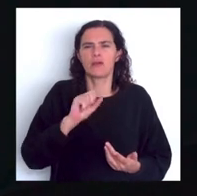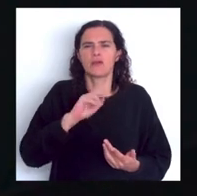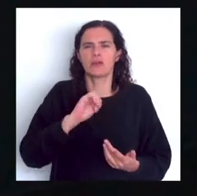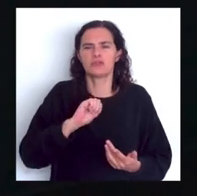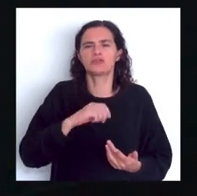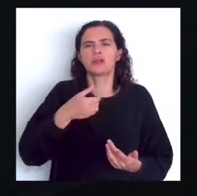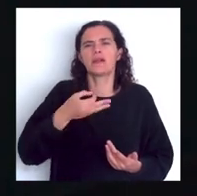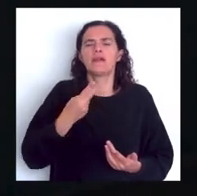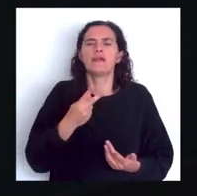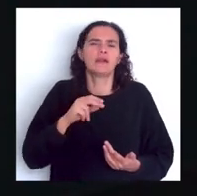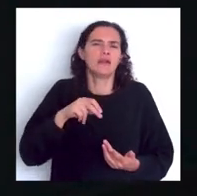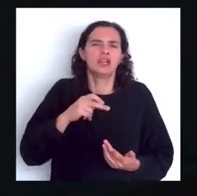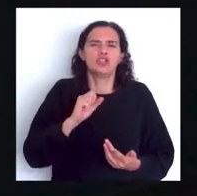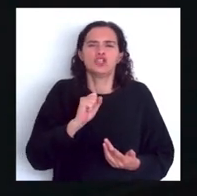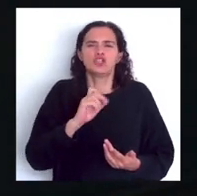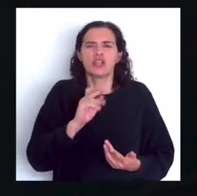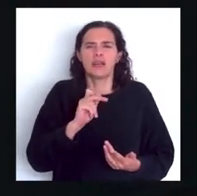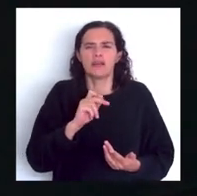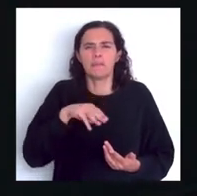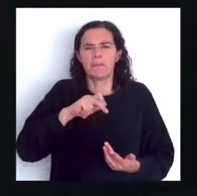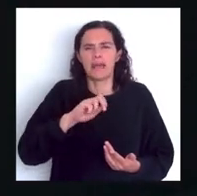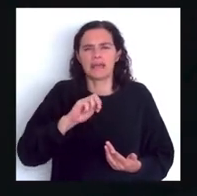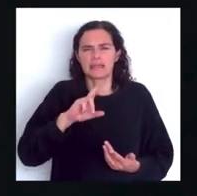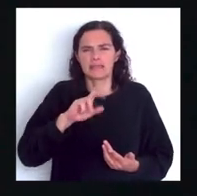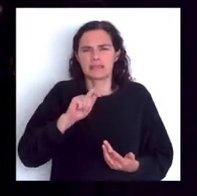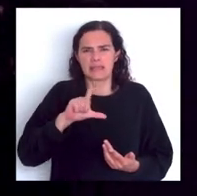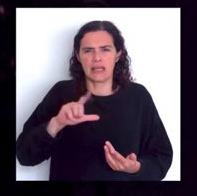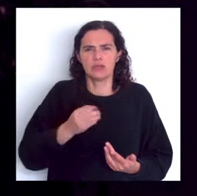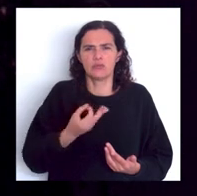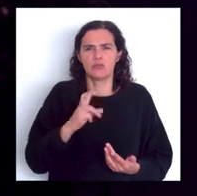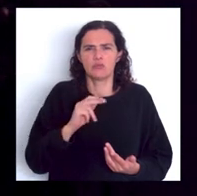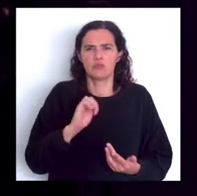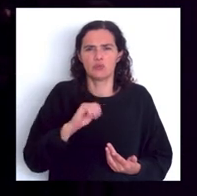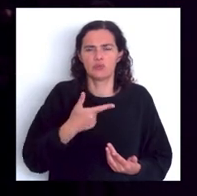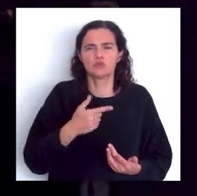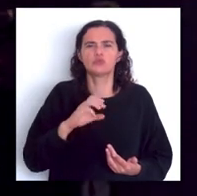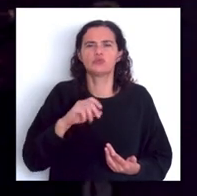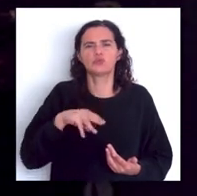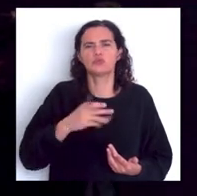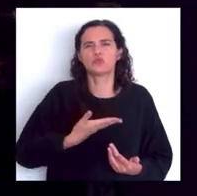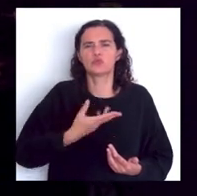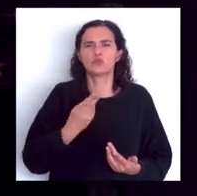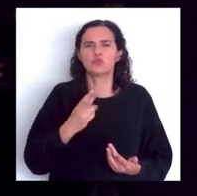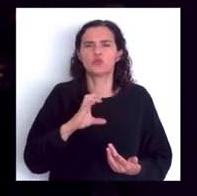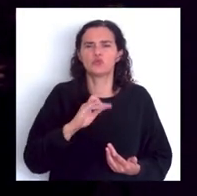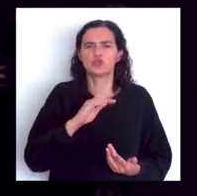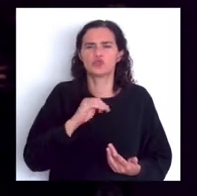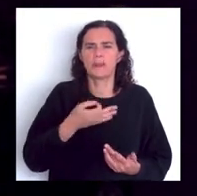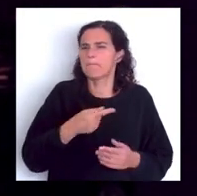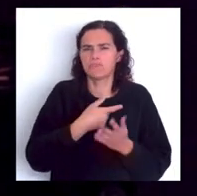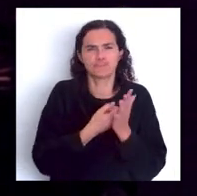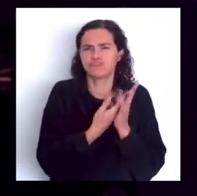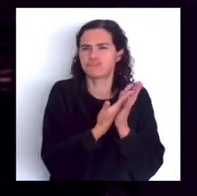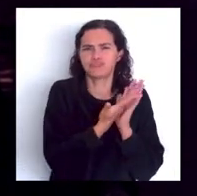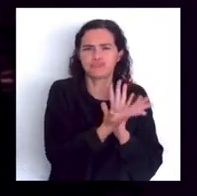Pythagore, Vitruve, Darwin, Jarry, Marcel Proust, Marcel Duchamp,